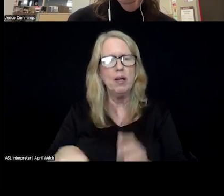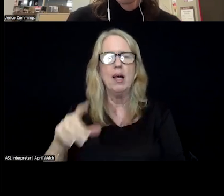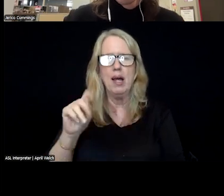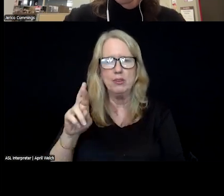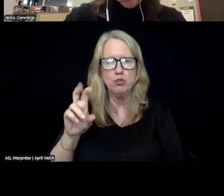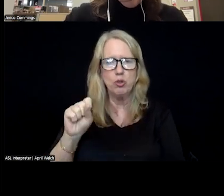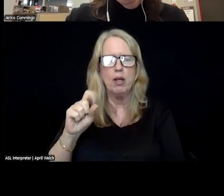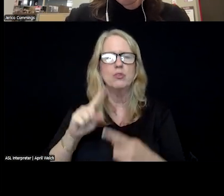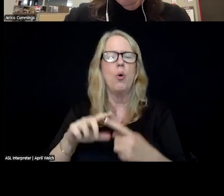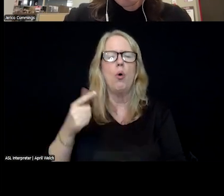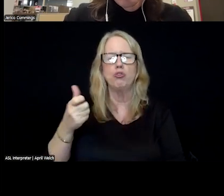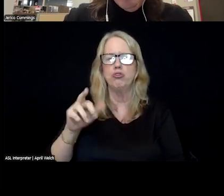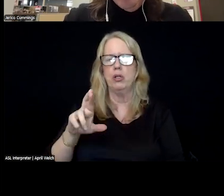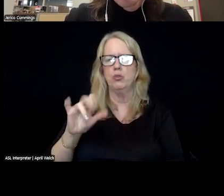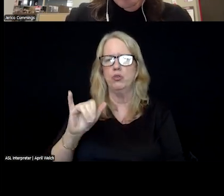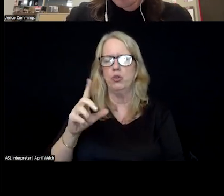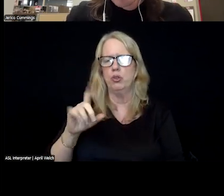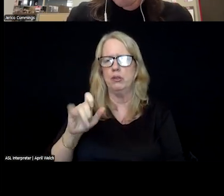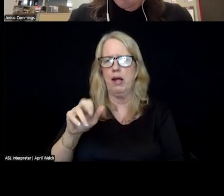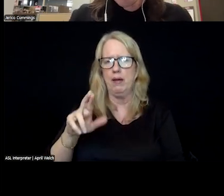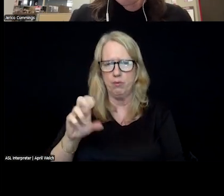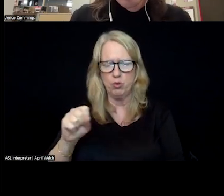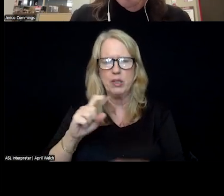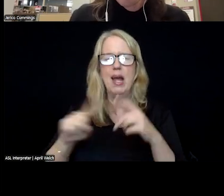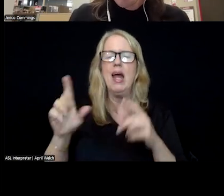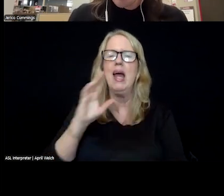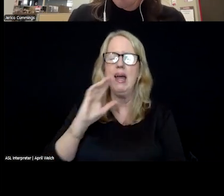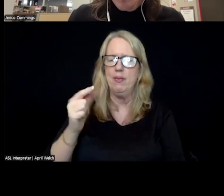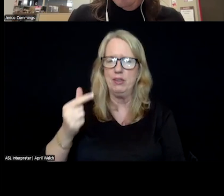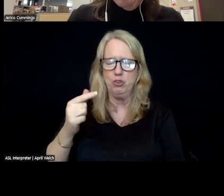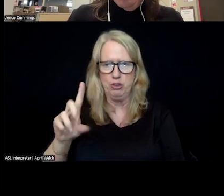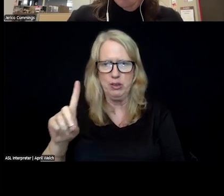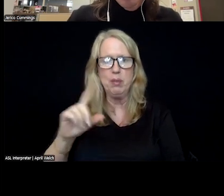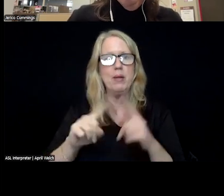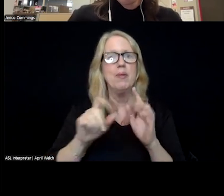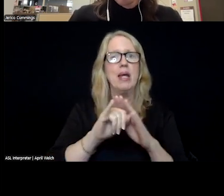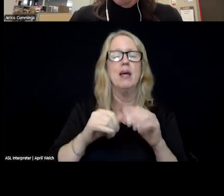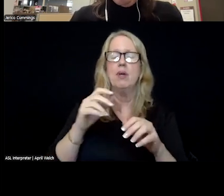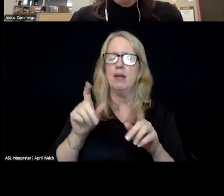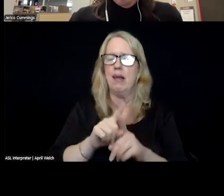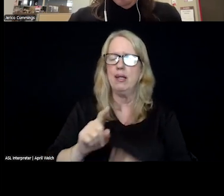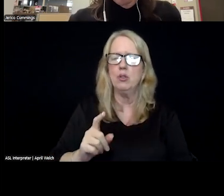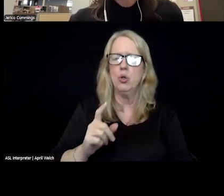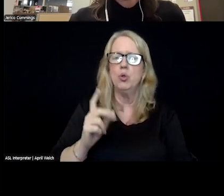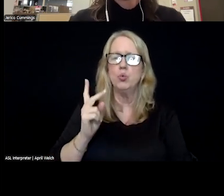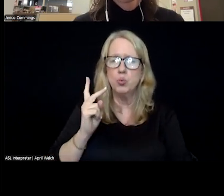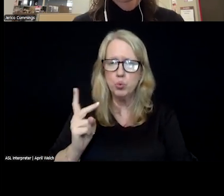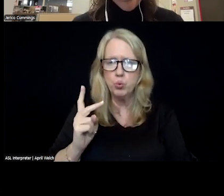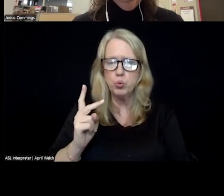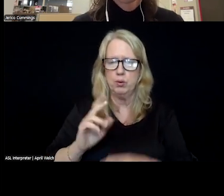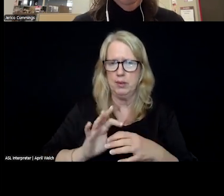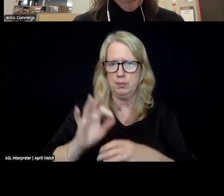diverse. And then the majority of the Indigenous TGD folks, they identify as Two-Spirit, and they're